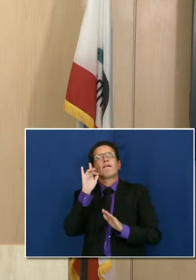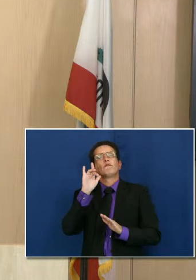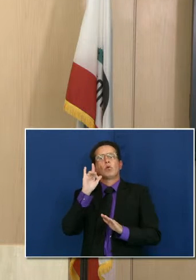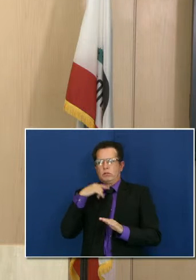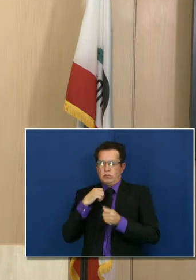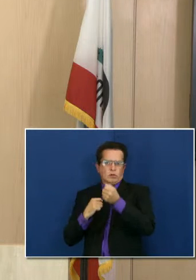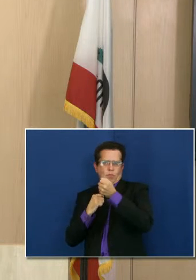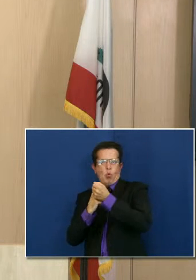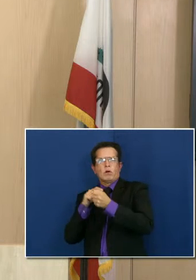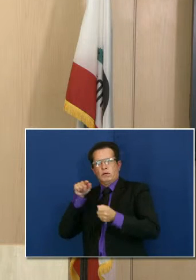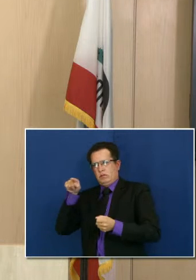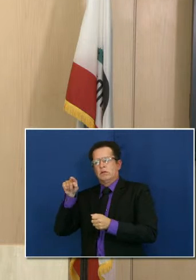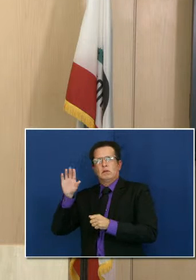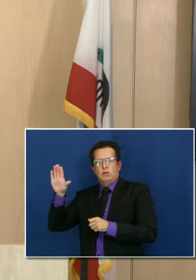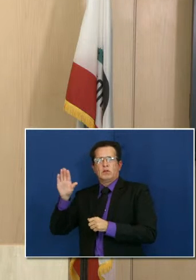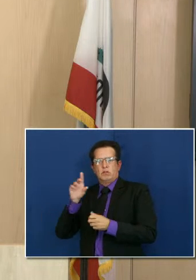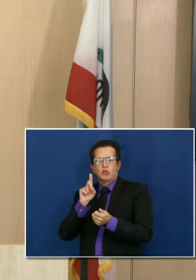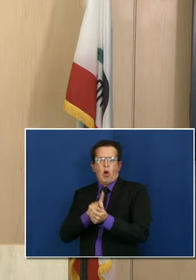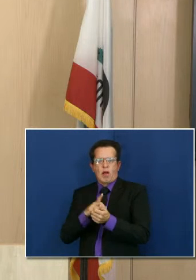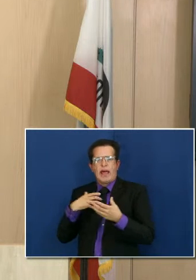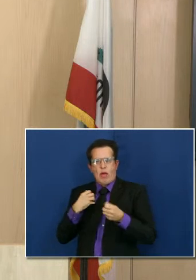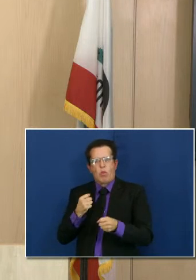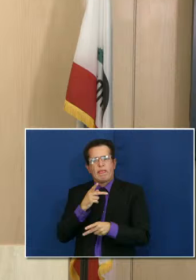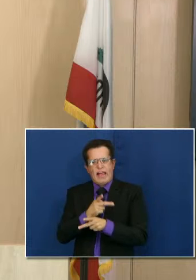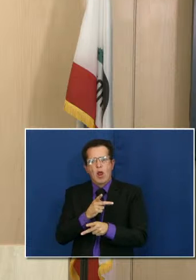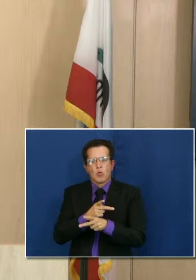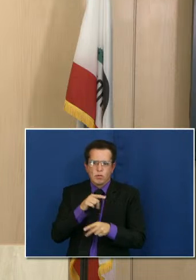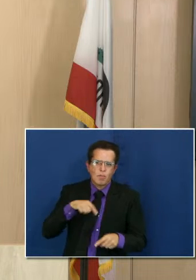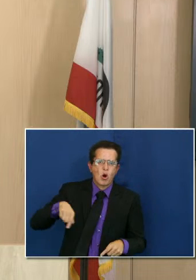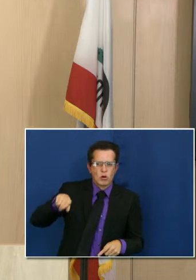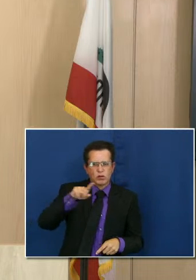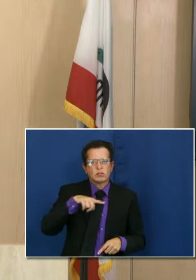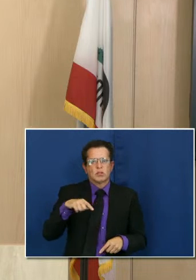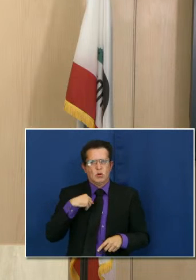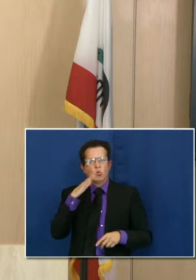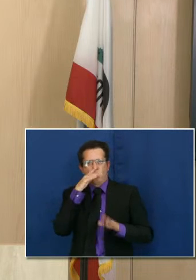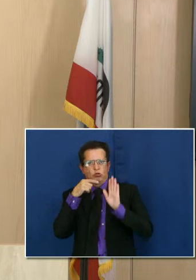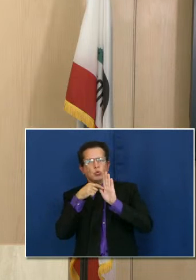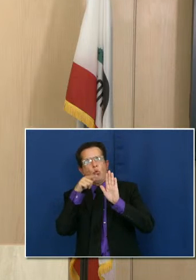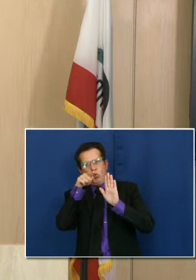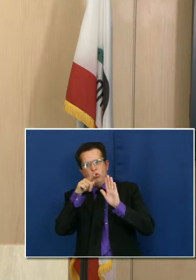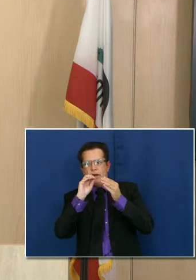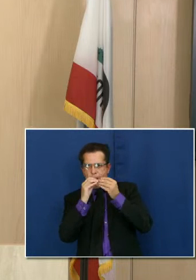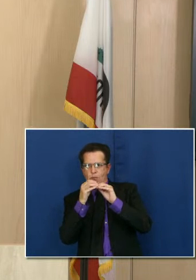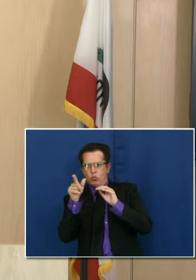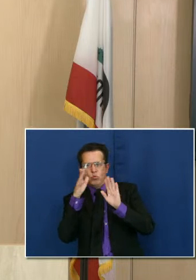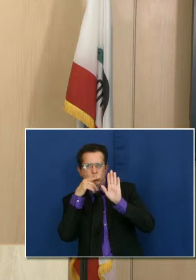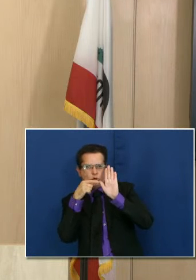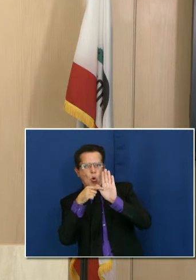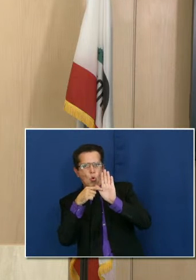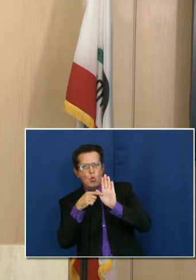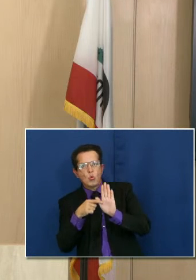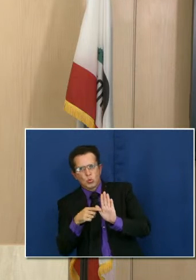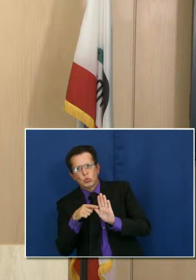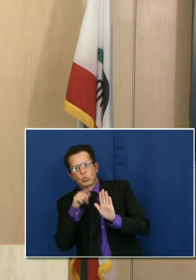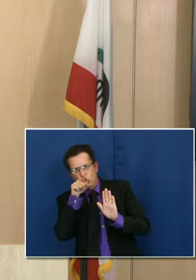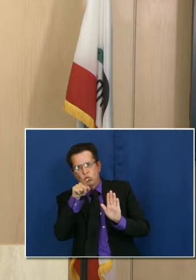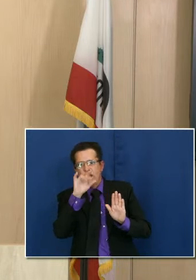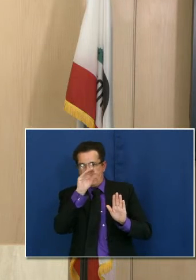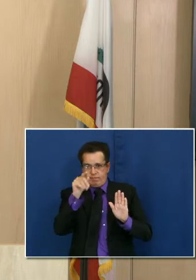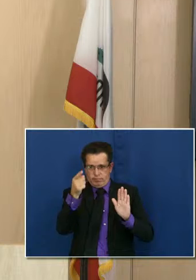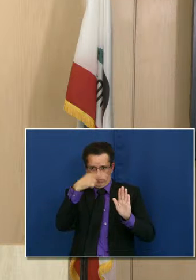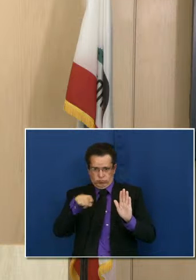system partners. And I'll walk through a few slides related to that after I get through the numbers around some things we're doing. And we'll be sharing more in the coming